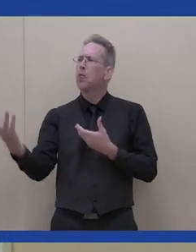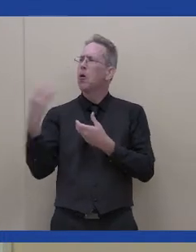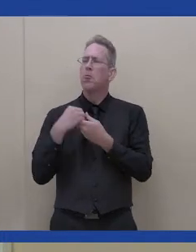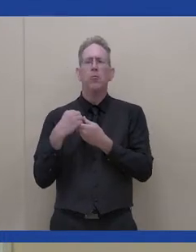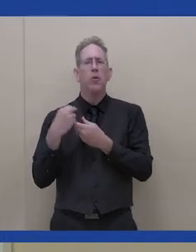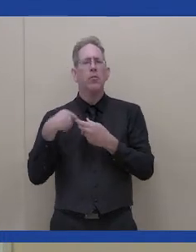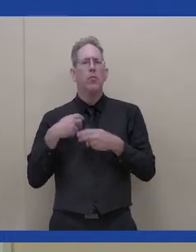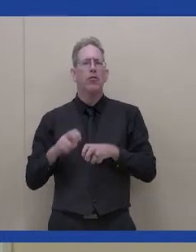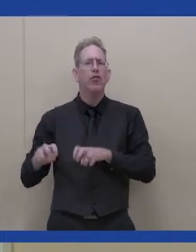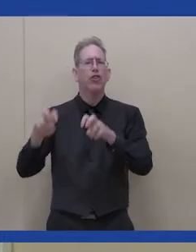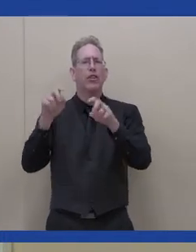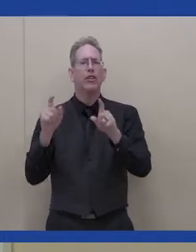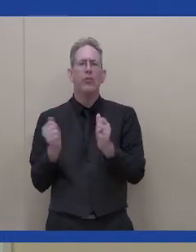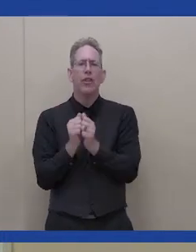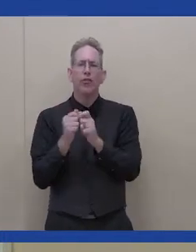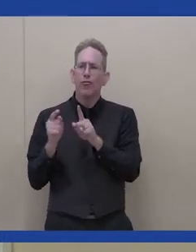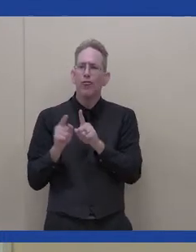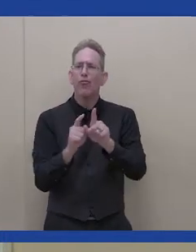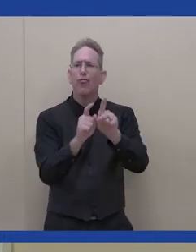much.